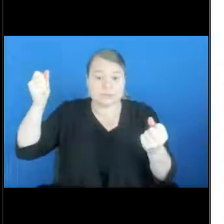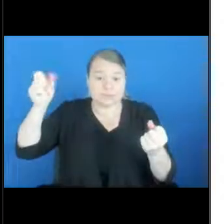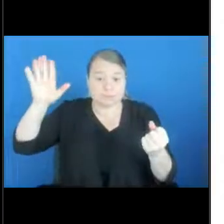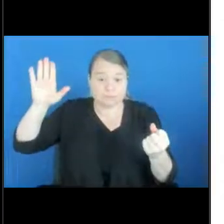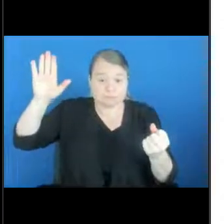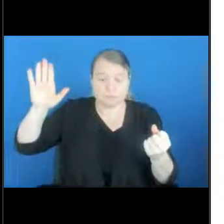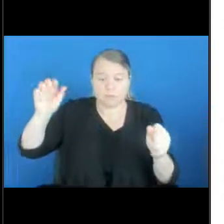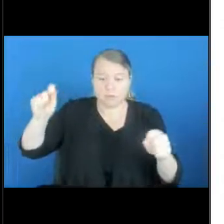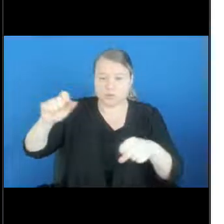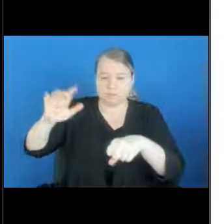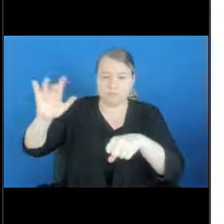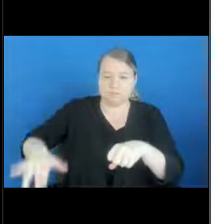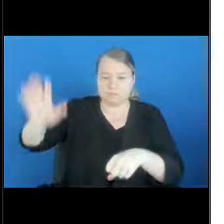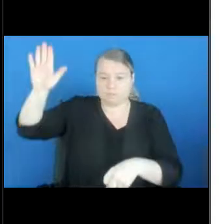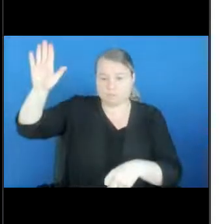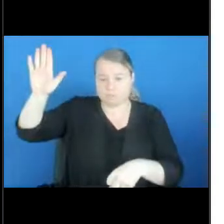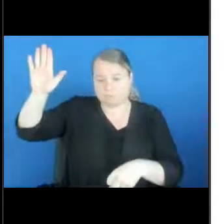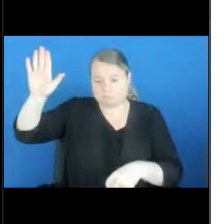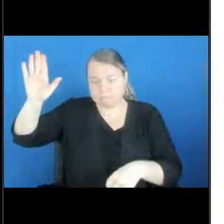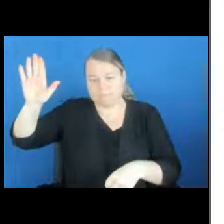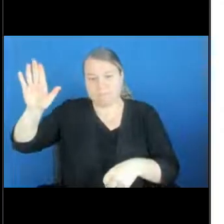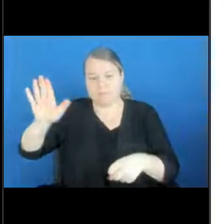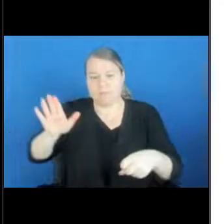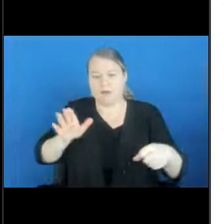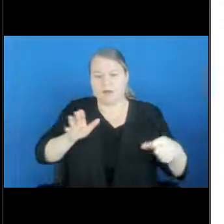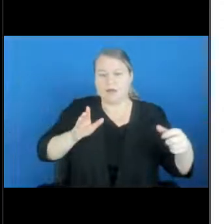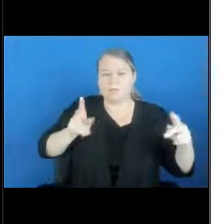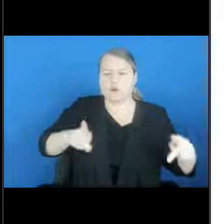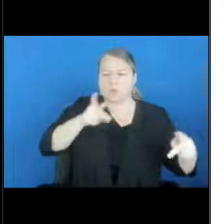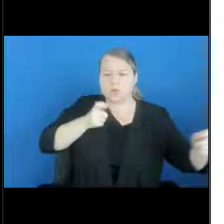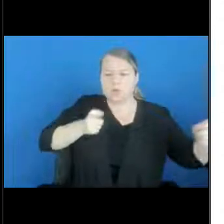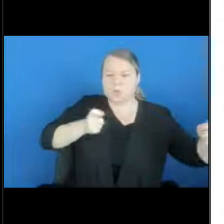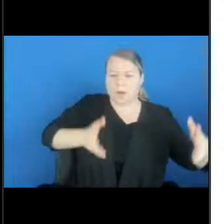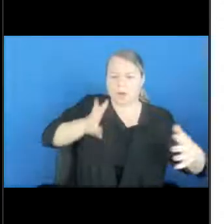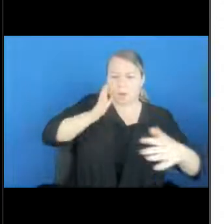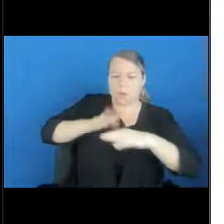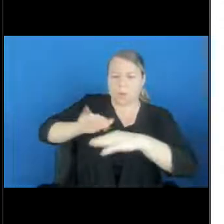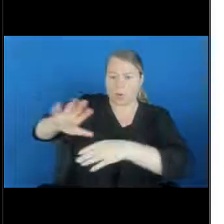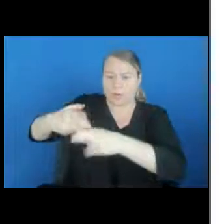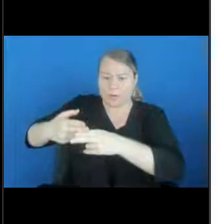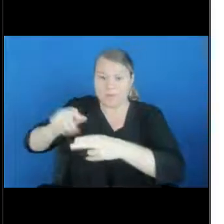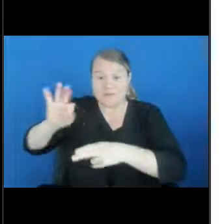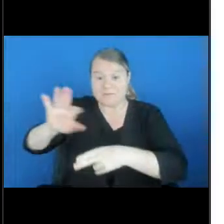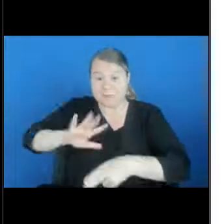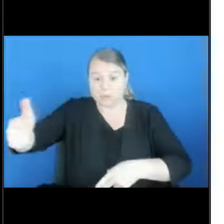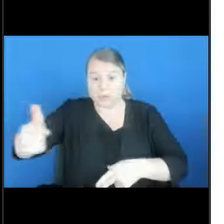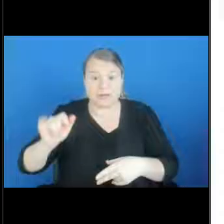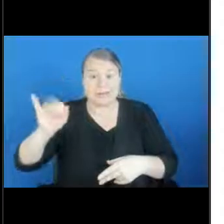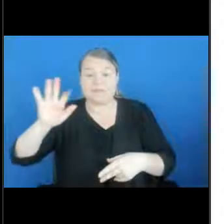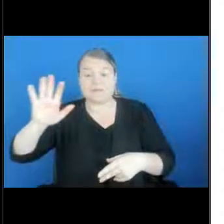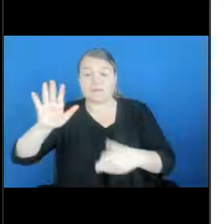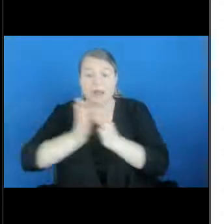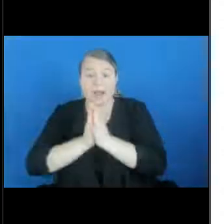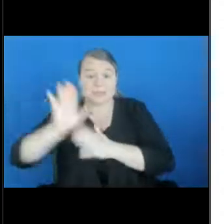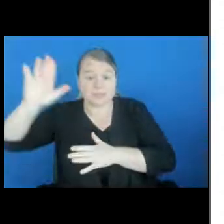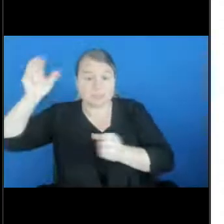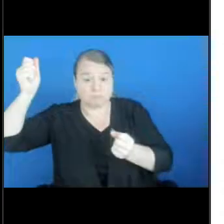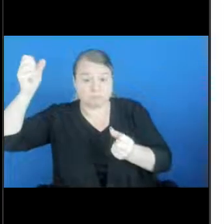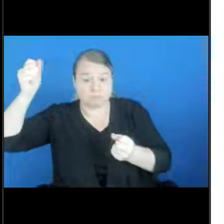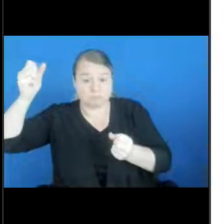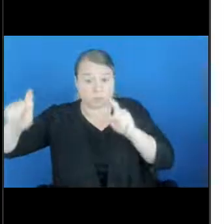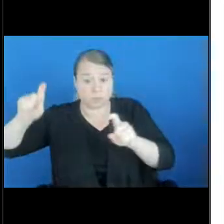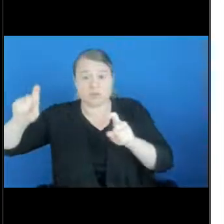your hand button. The moderator will call on you when it's your turn. If you're asking a verbal question or making a verbal comment, we